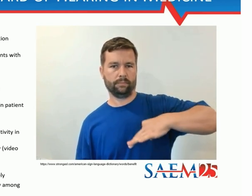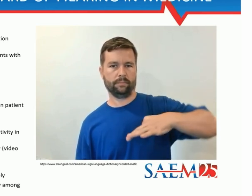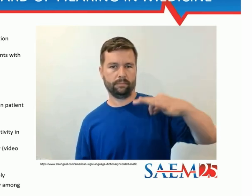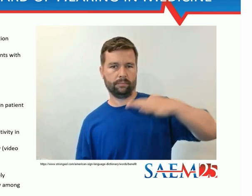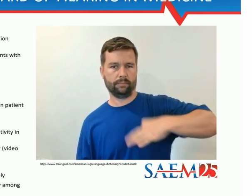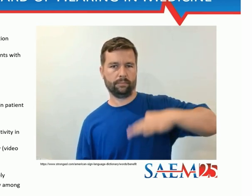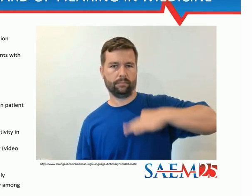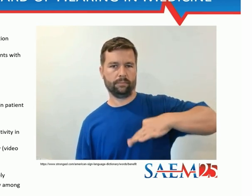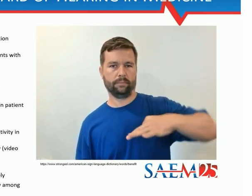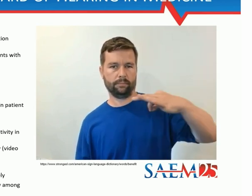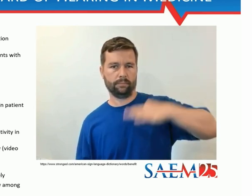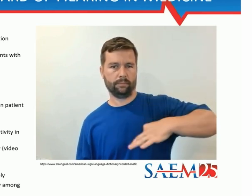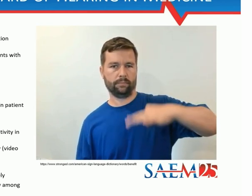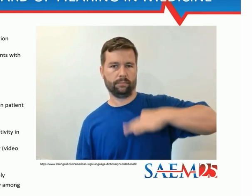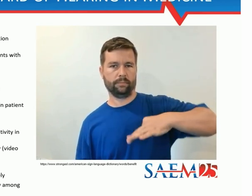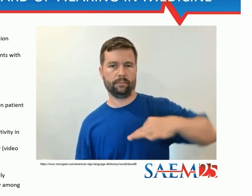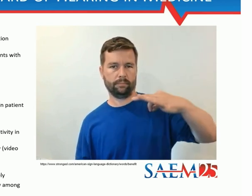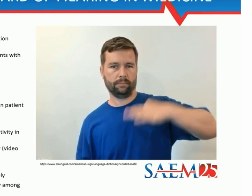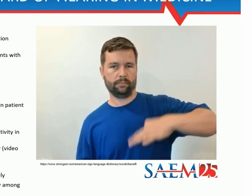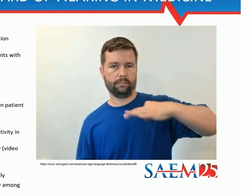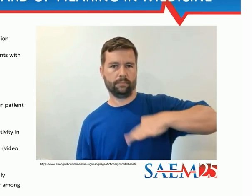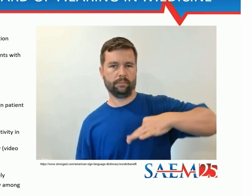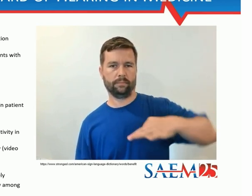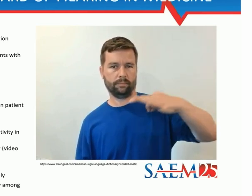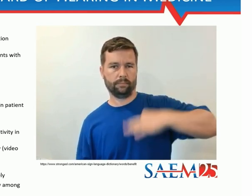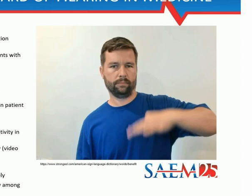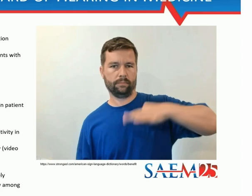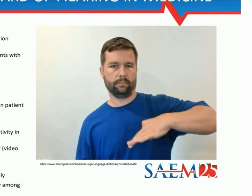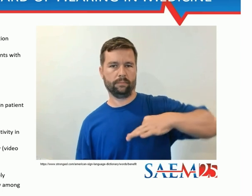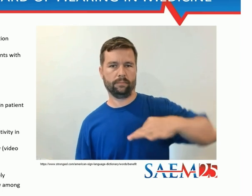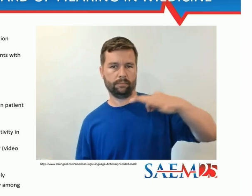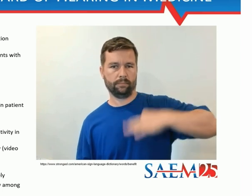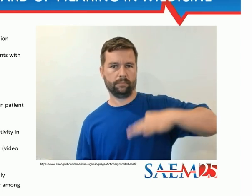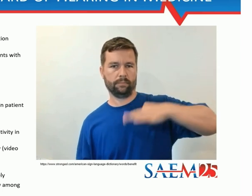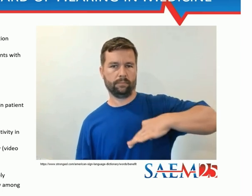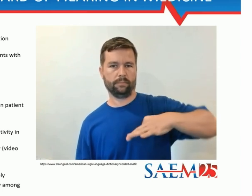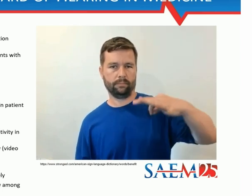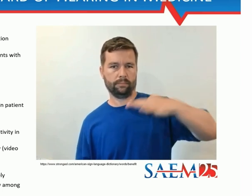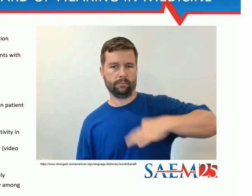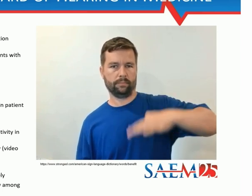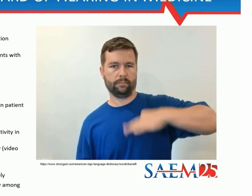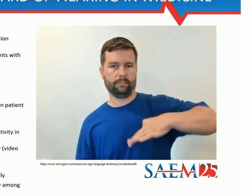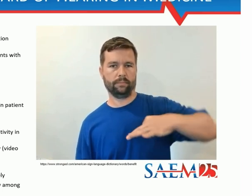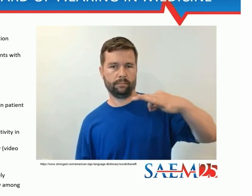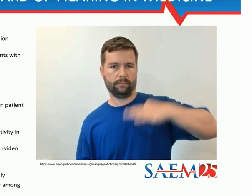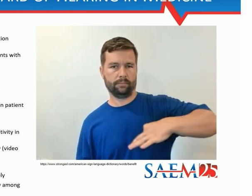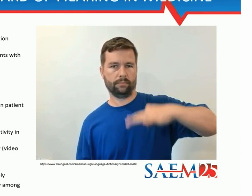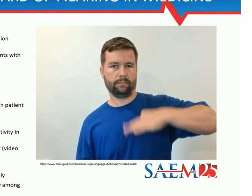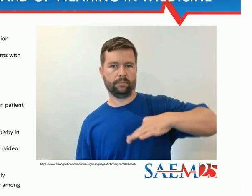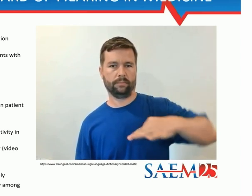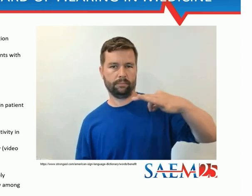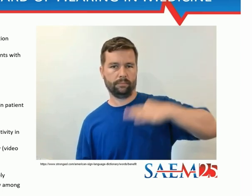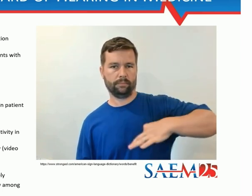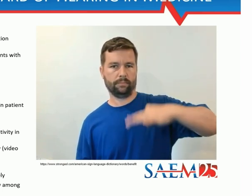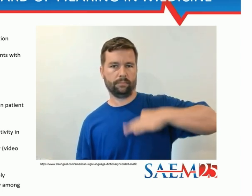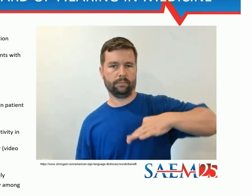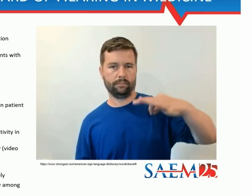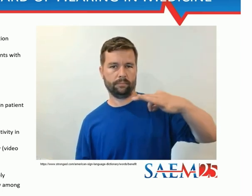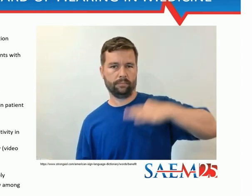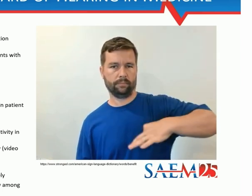there are benefits, right? Diversity, disability is a form of diversity. So if we had deaf